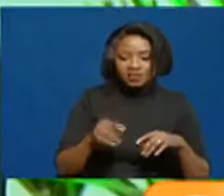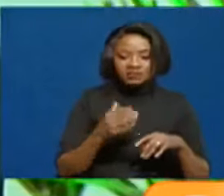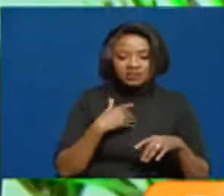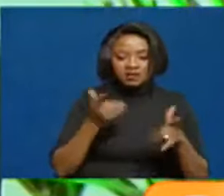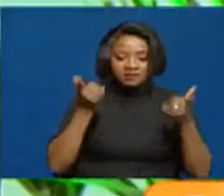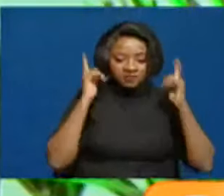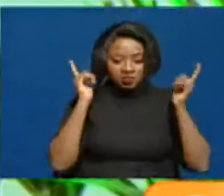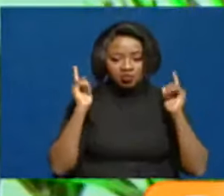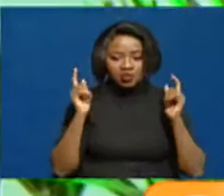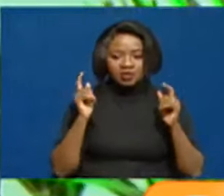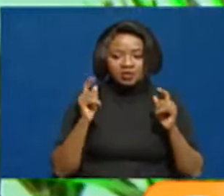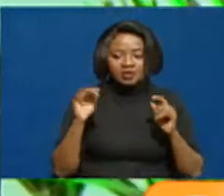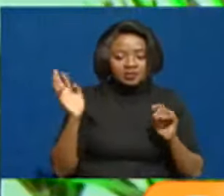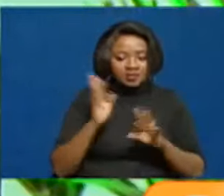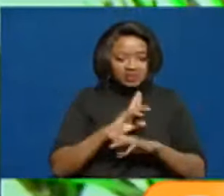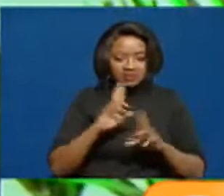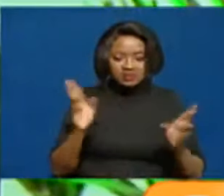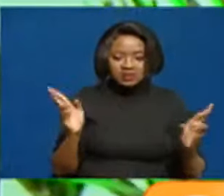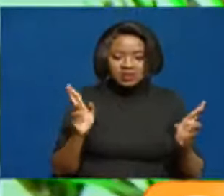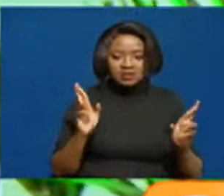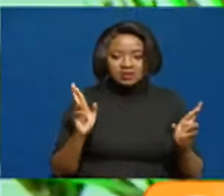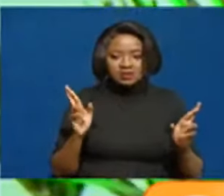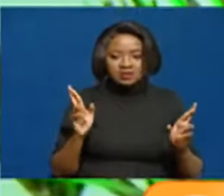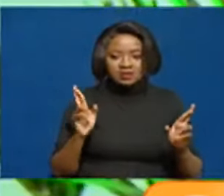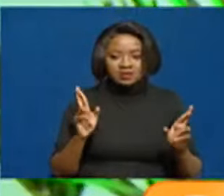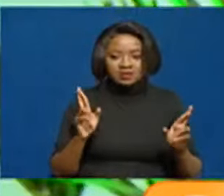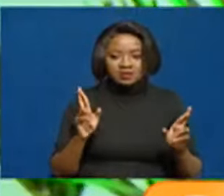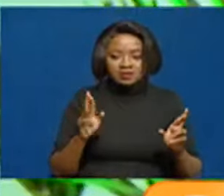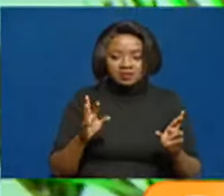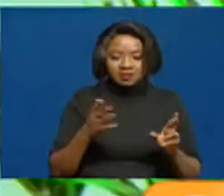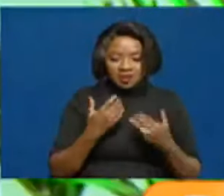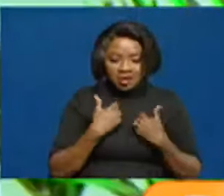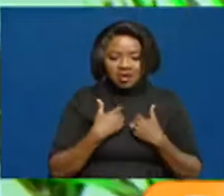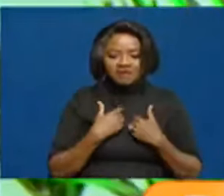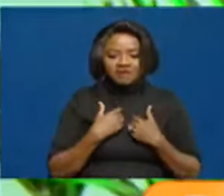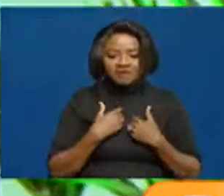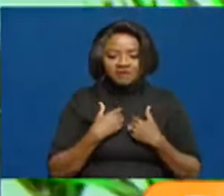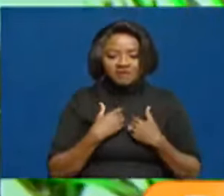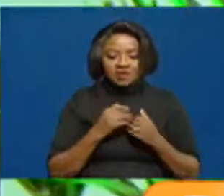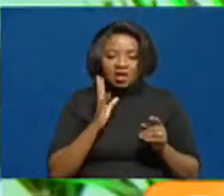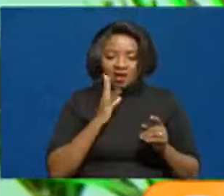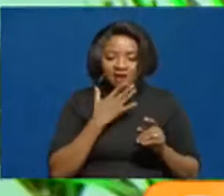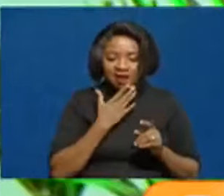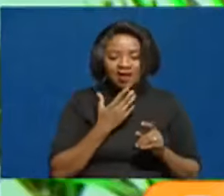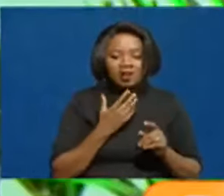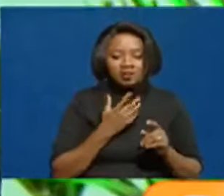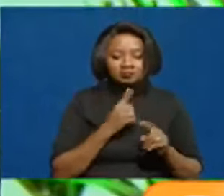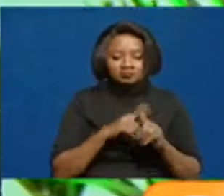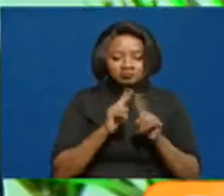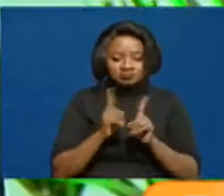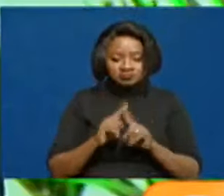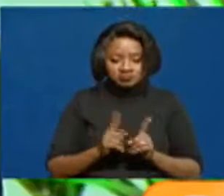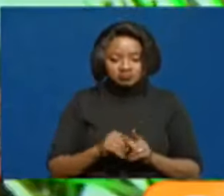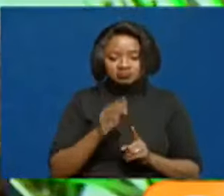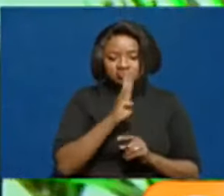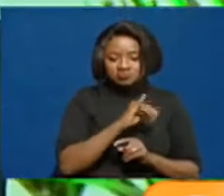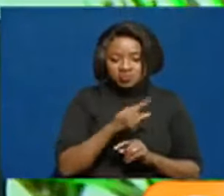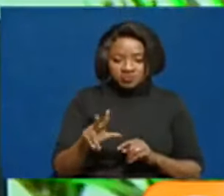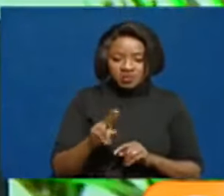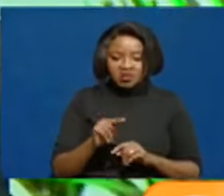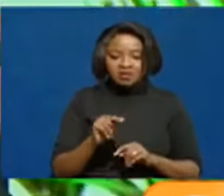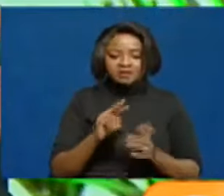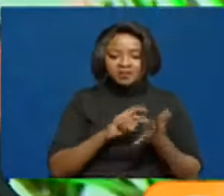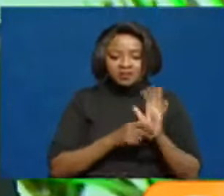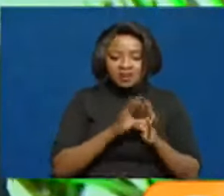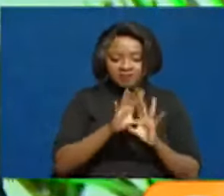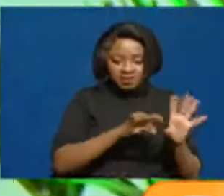lorries that already have been inbuilt with the bins that are color-coded, so that as they pick from the households,